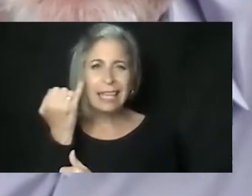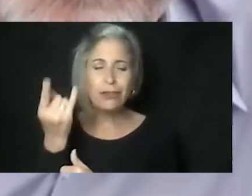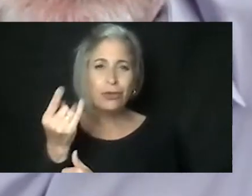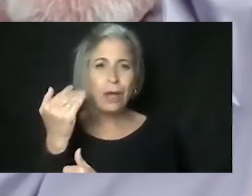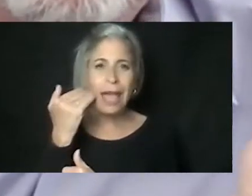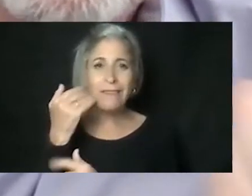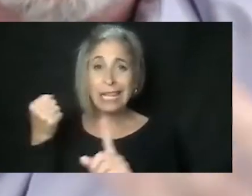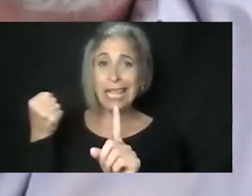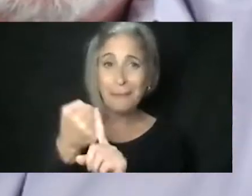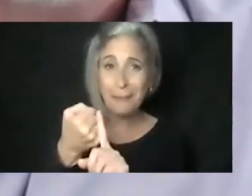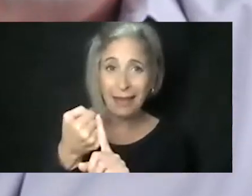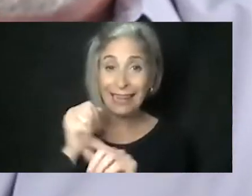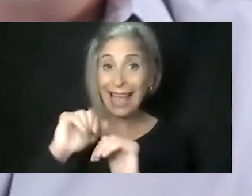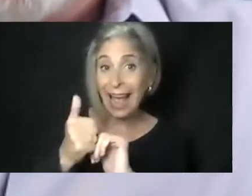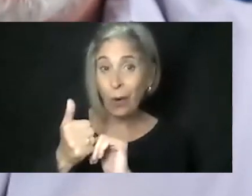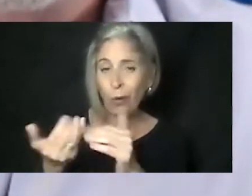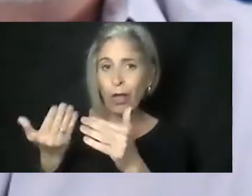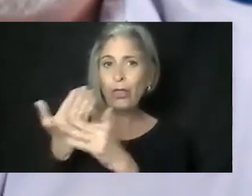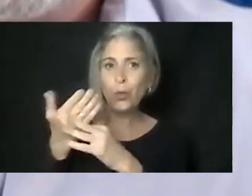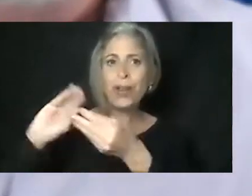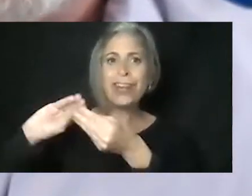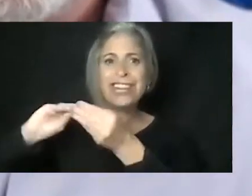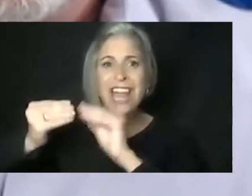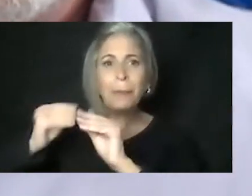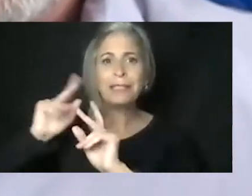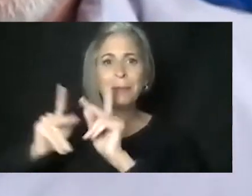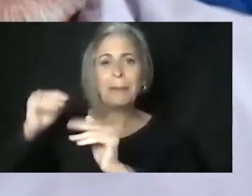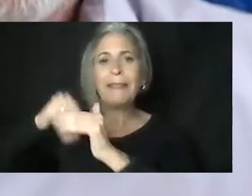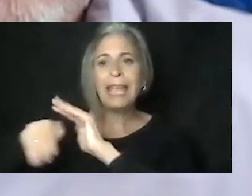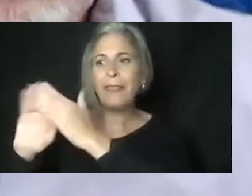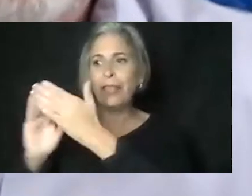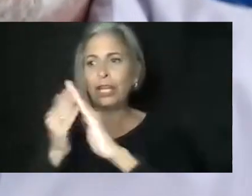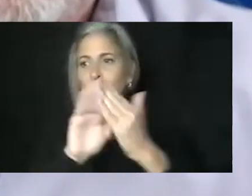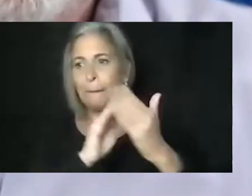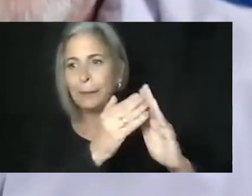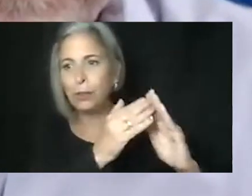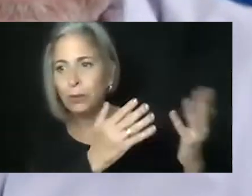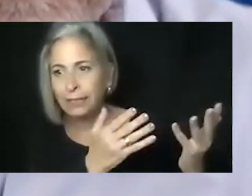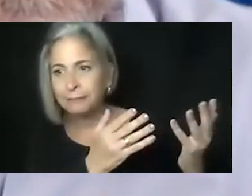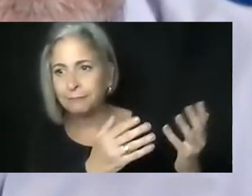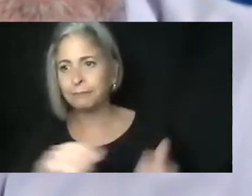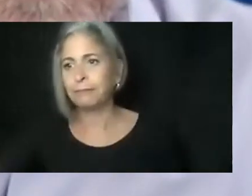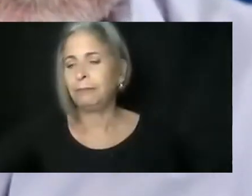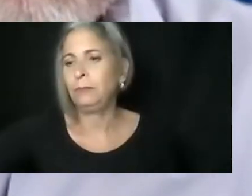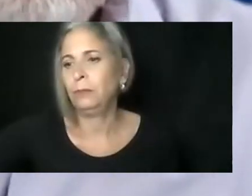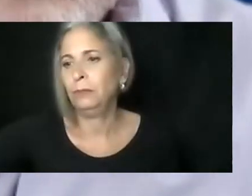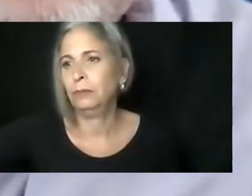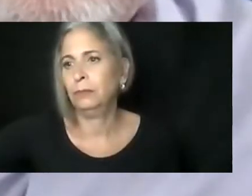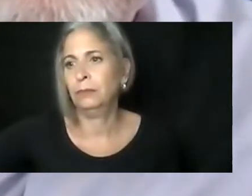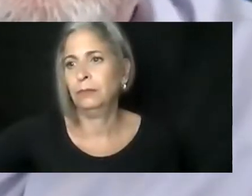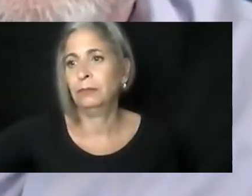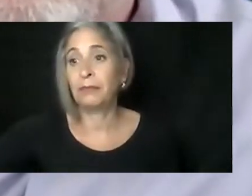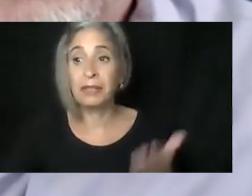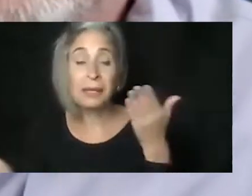have impact, it was going to be through the sheer numbers of people in the community and the sheer amount of involvement. Is there